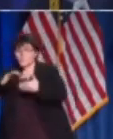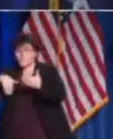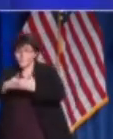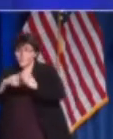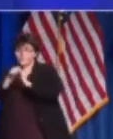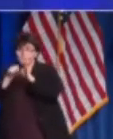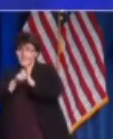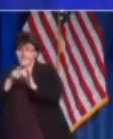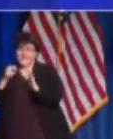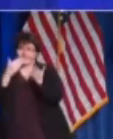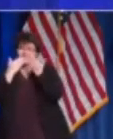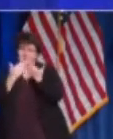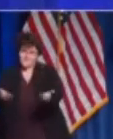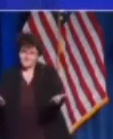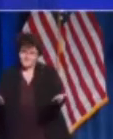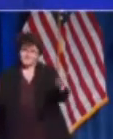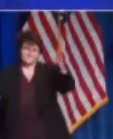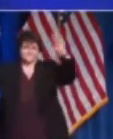everybody.